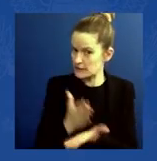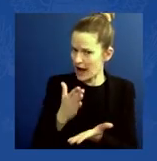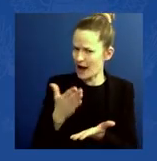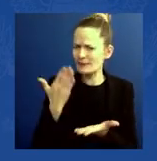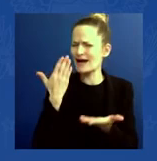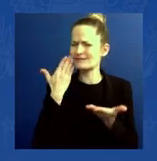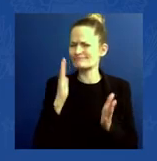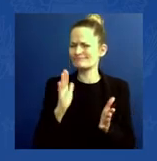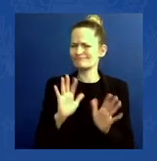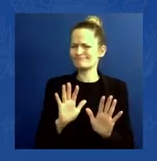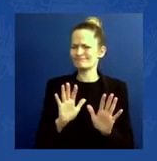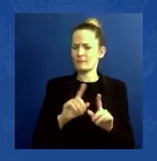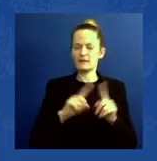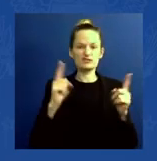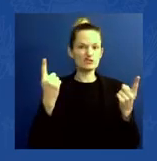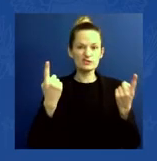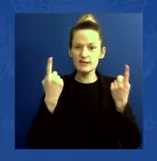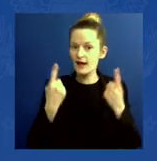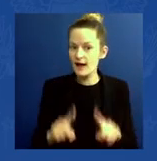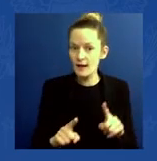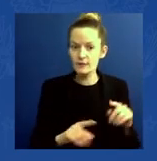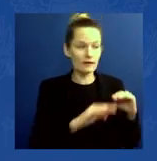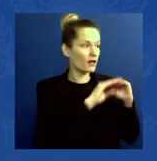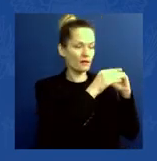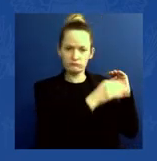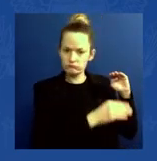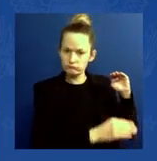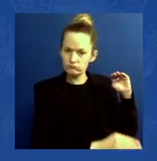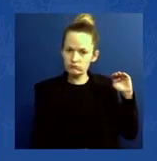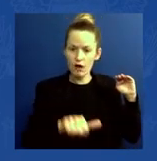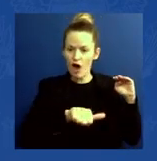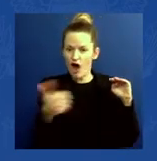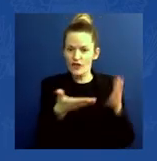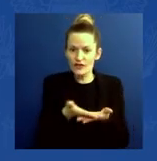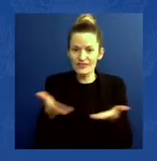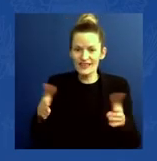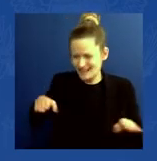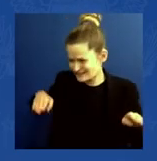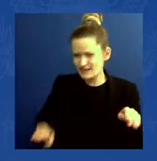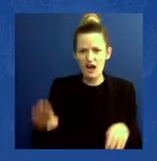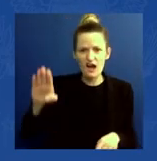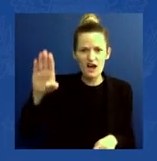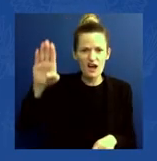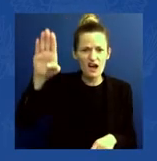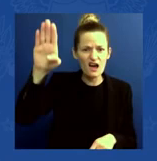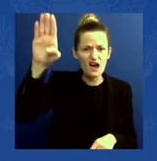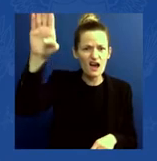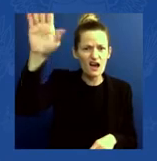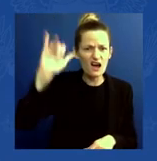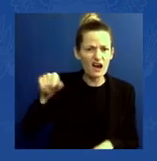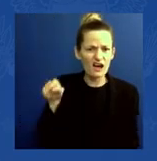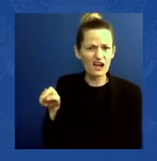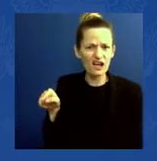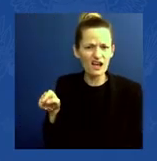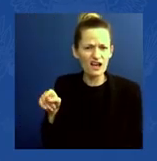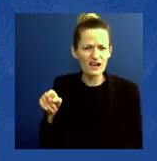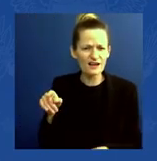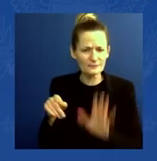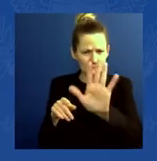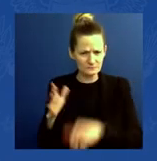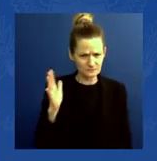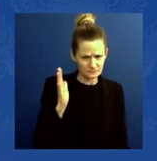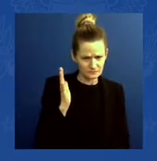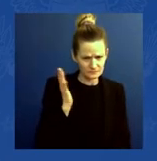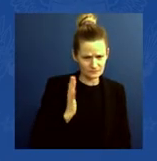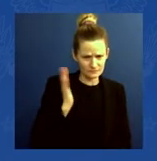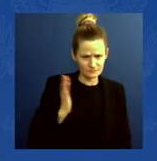certain areas, move ahead. Our infrastructure used to be rated the best in the world. Today, according to the World